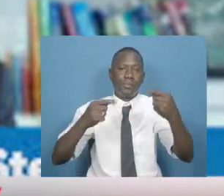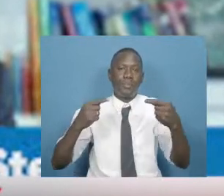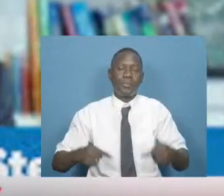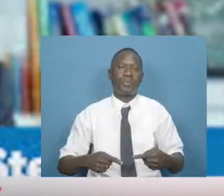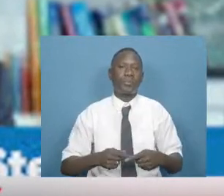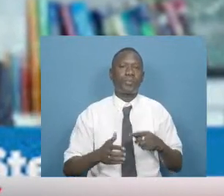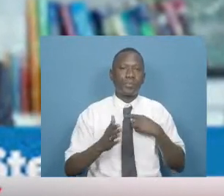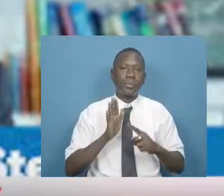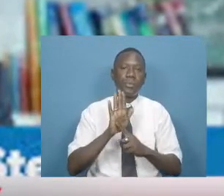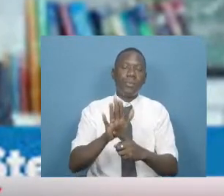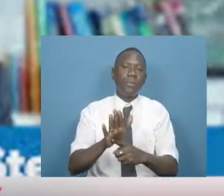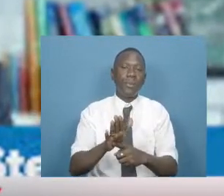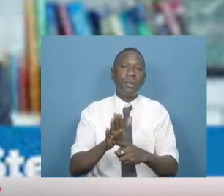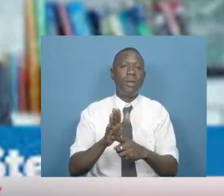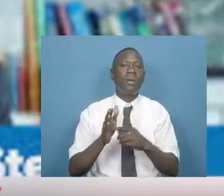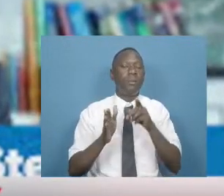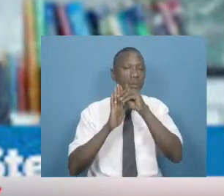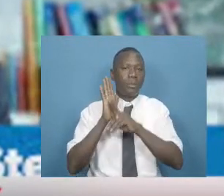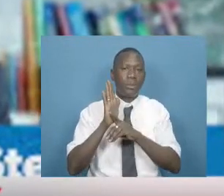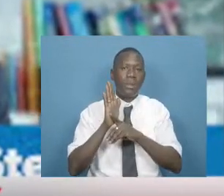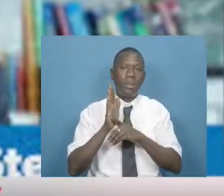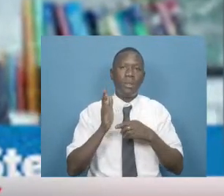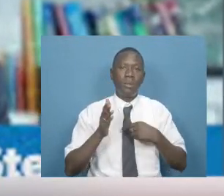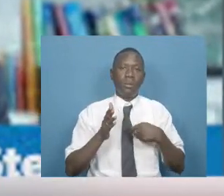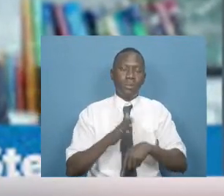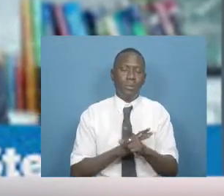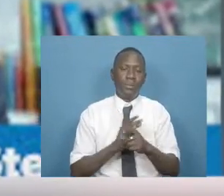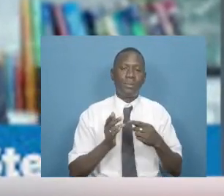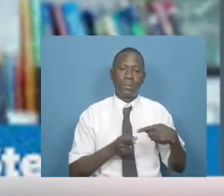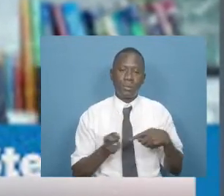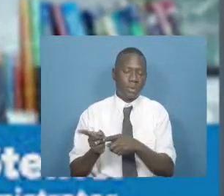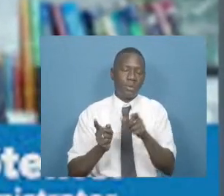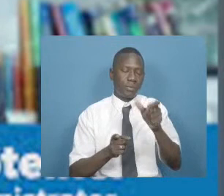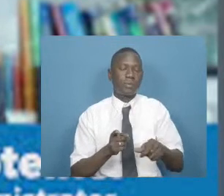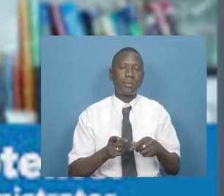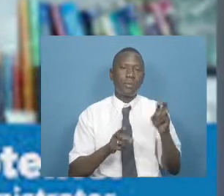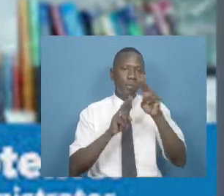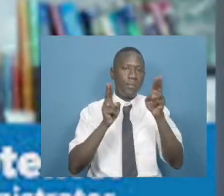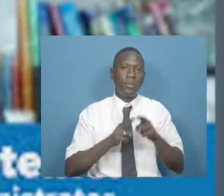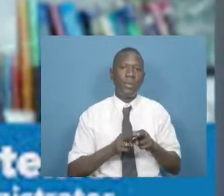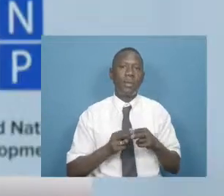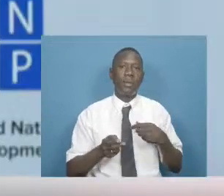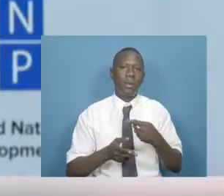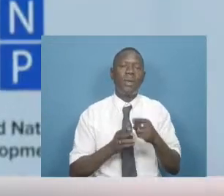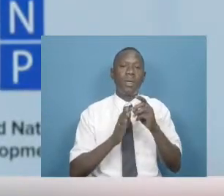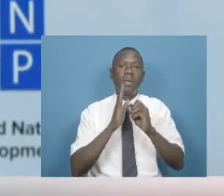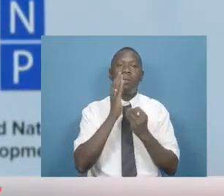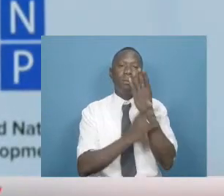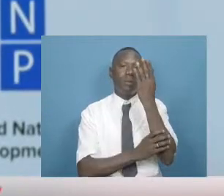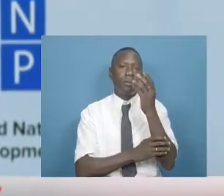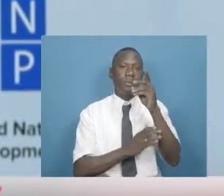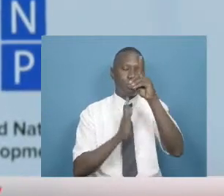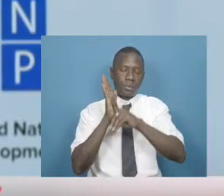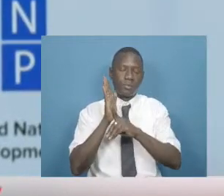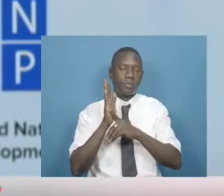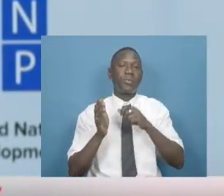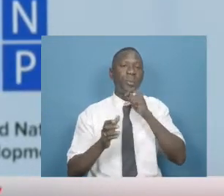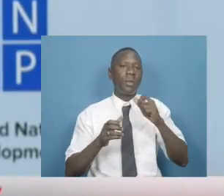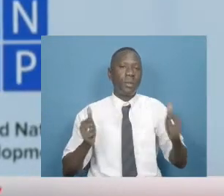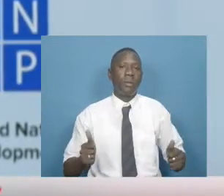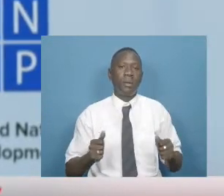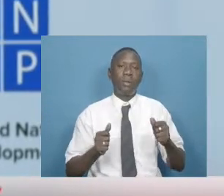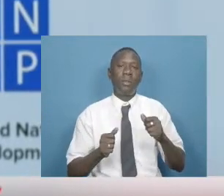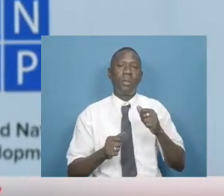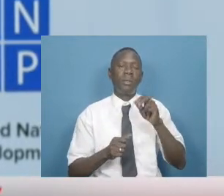marking the occasion, Akam Steiner, the administrator of the United Nations Development Programme and the chairman of the United